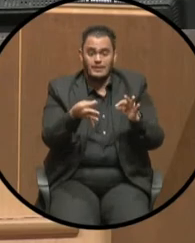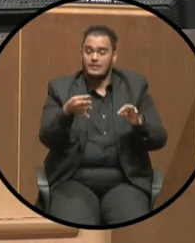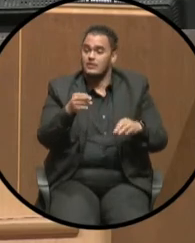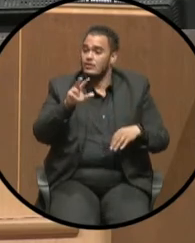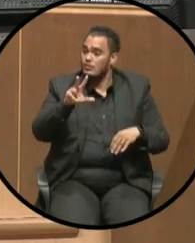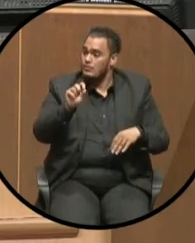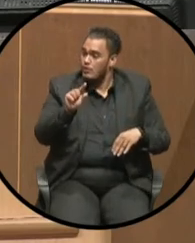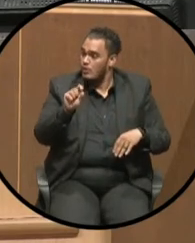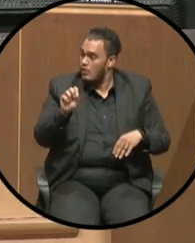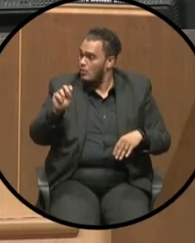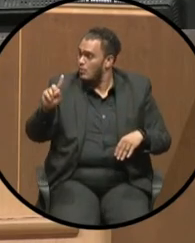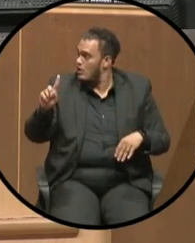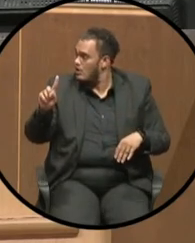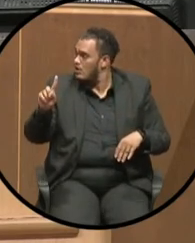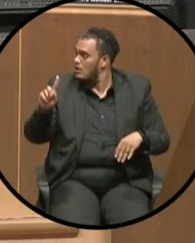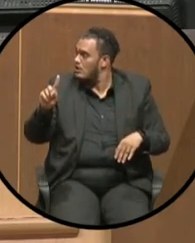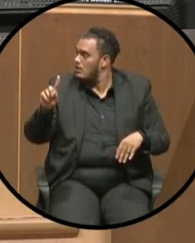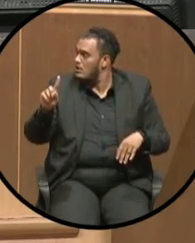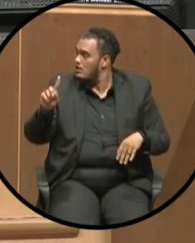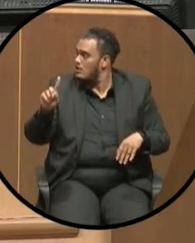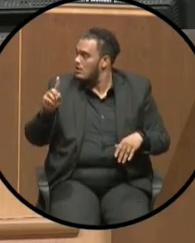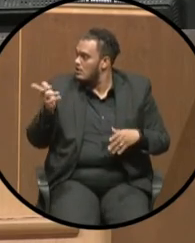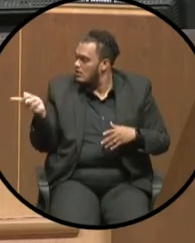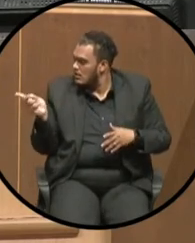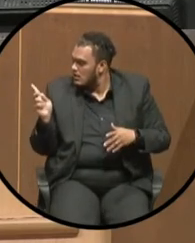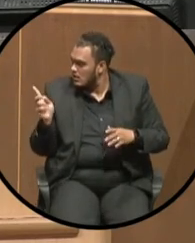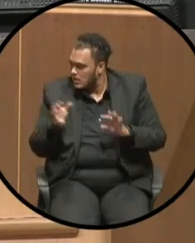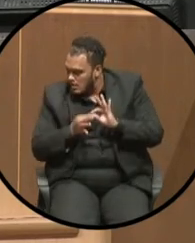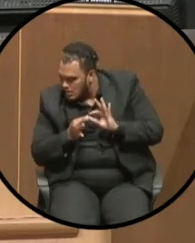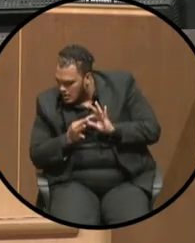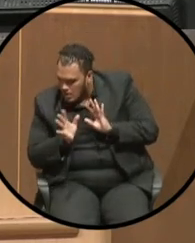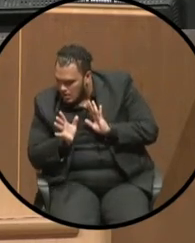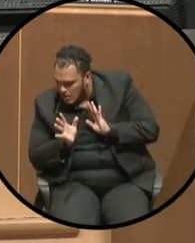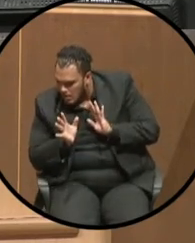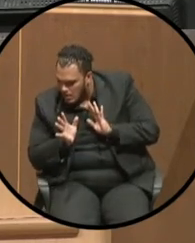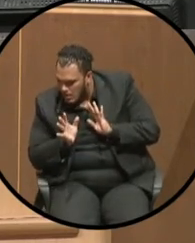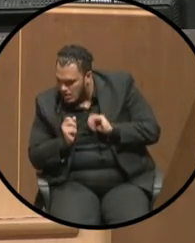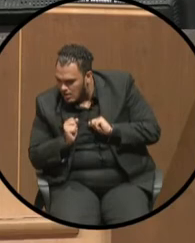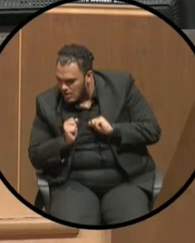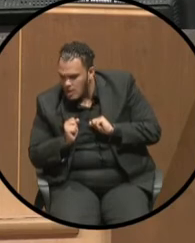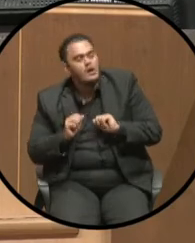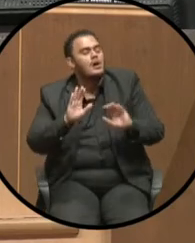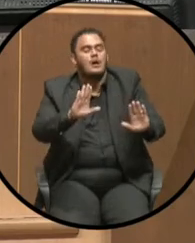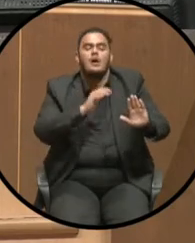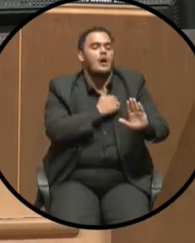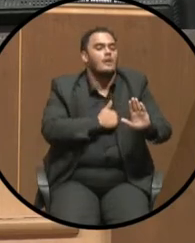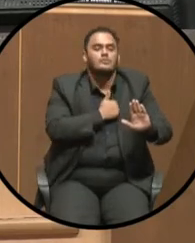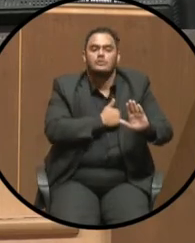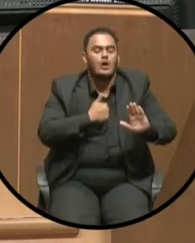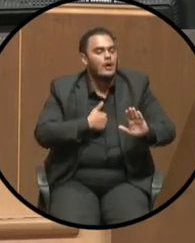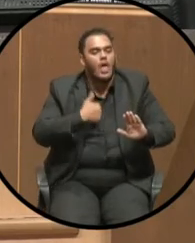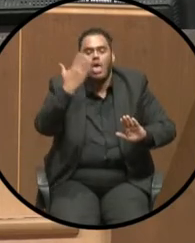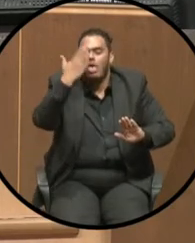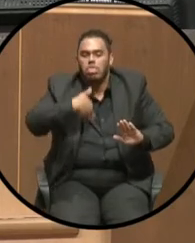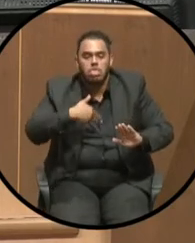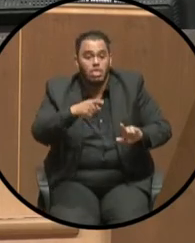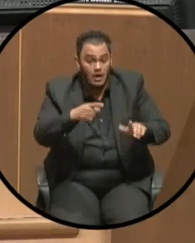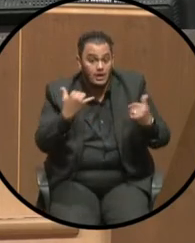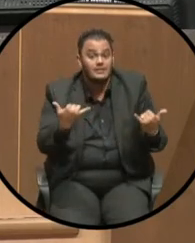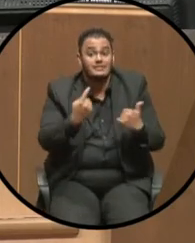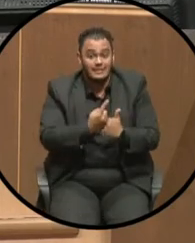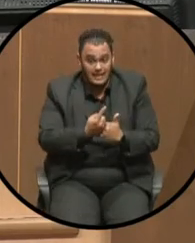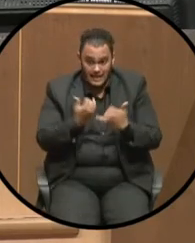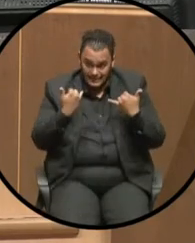Castor-Dennell. Pardon me? Oh, yes, I'm sorry, I didn't notice. Today we are still wearing